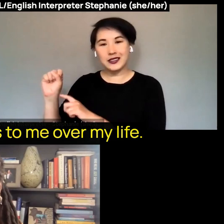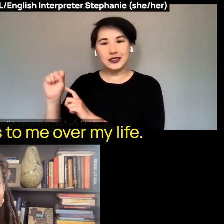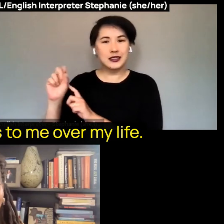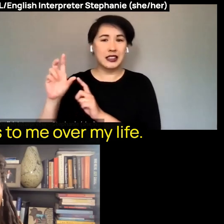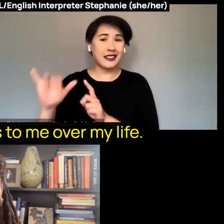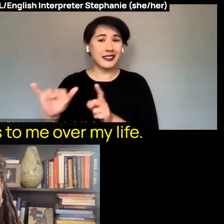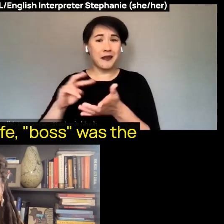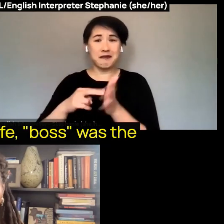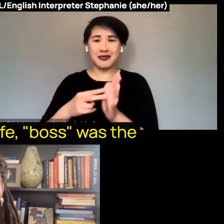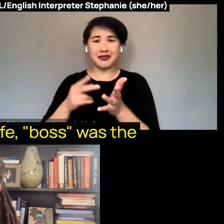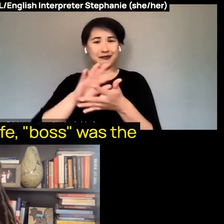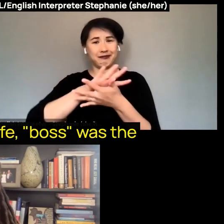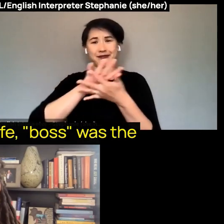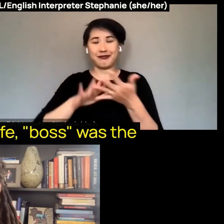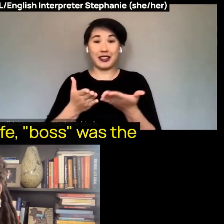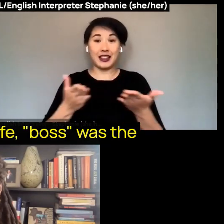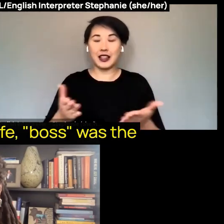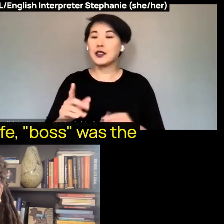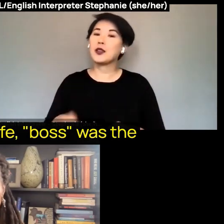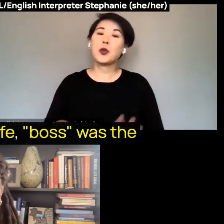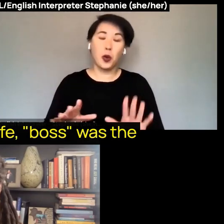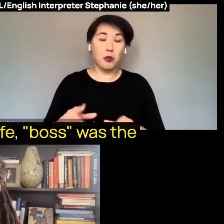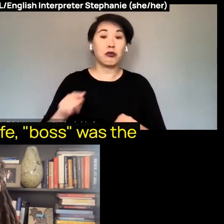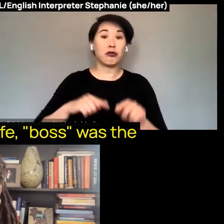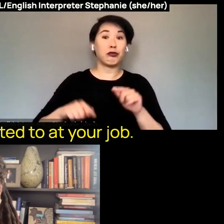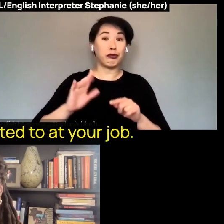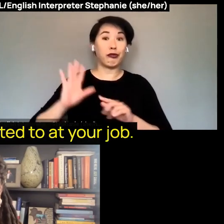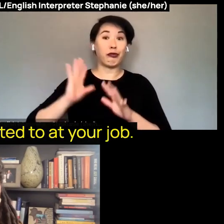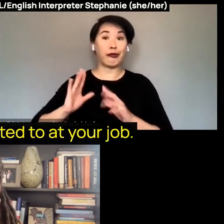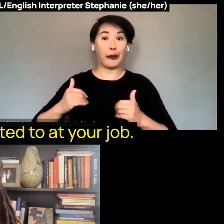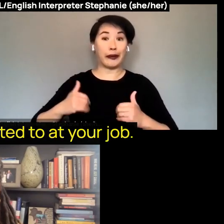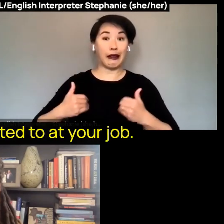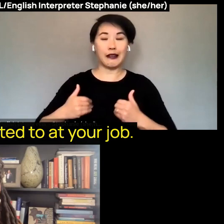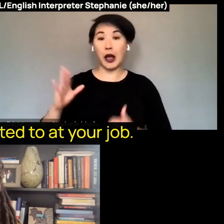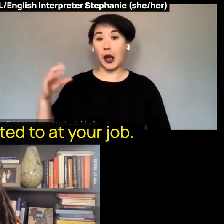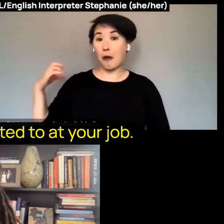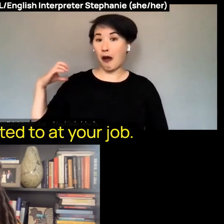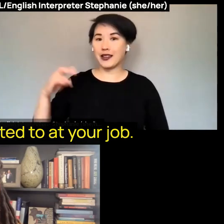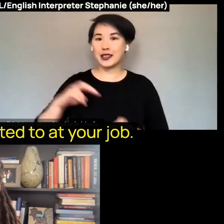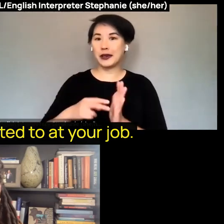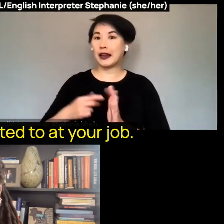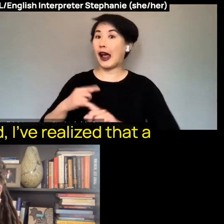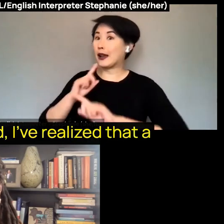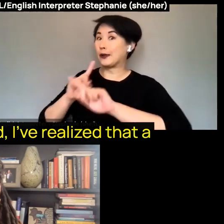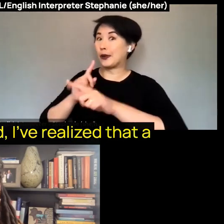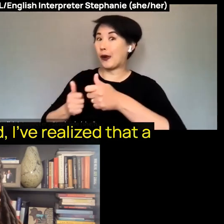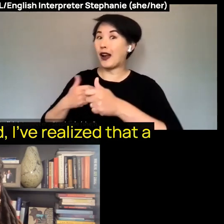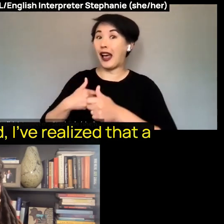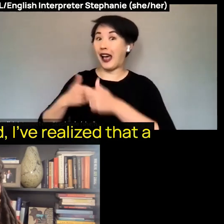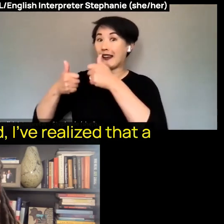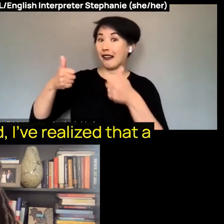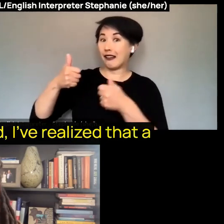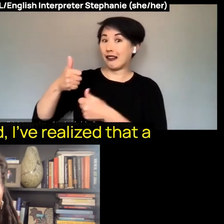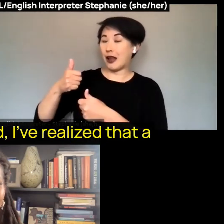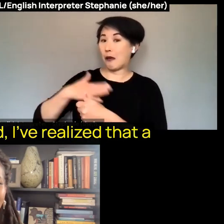to me over my life. Earlier part of my life, boss was the person that you reported to at your job. I think as